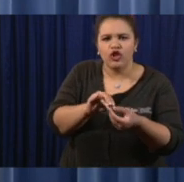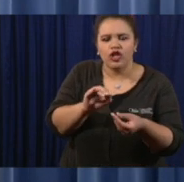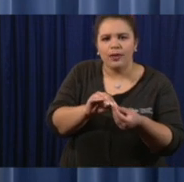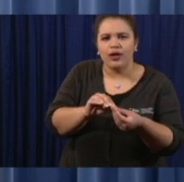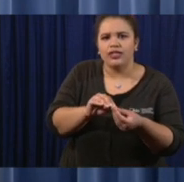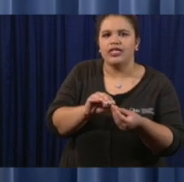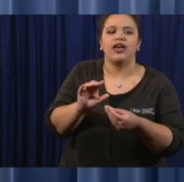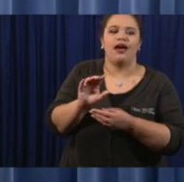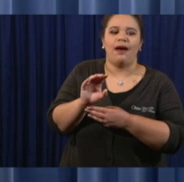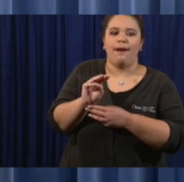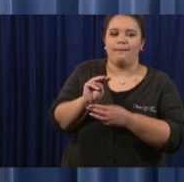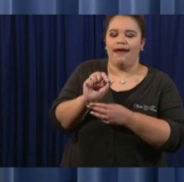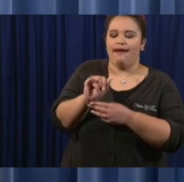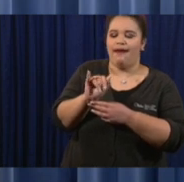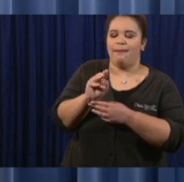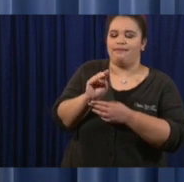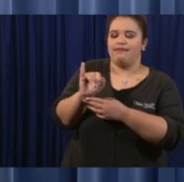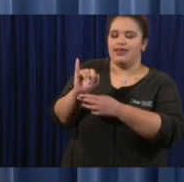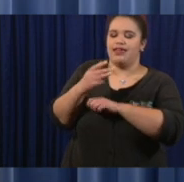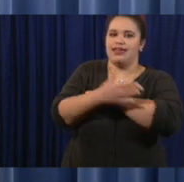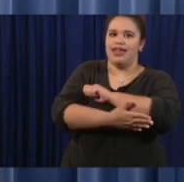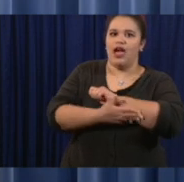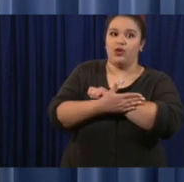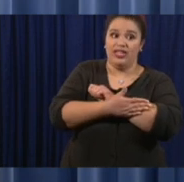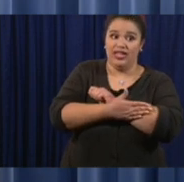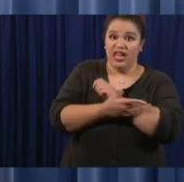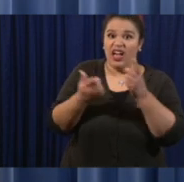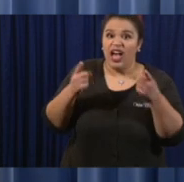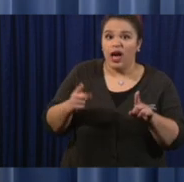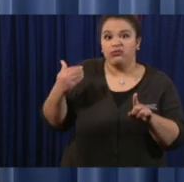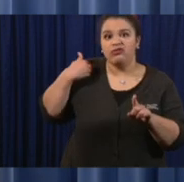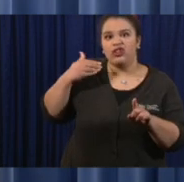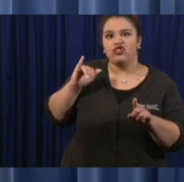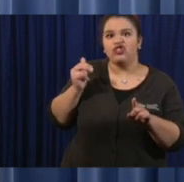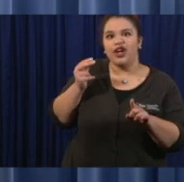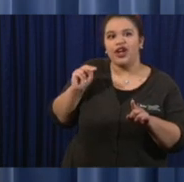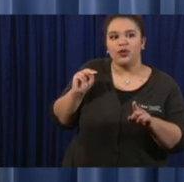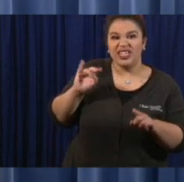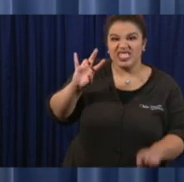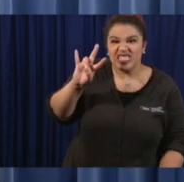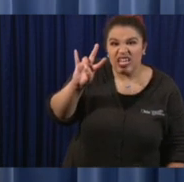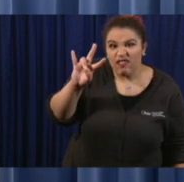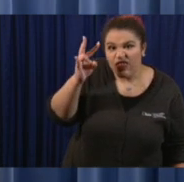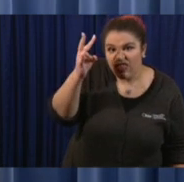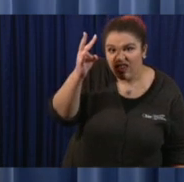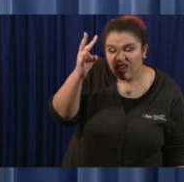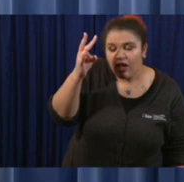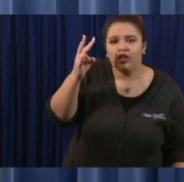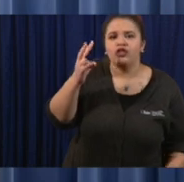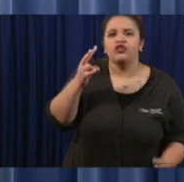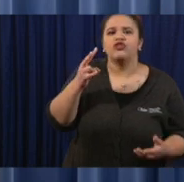What's the significance of that, finding out that that case came so early, and how could that help us in the future?